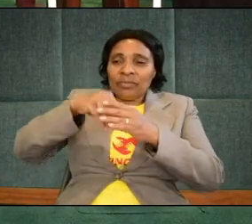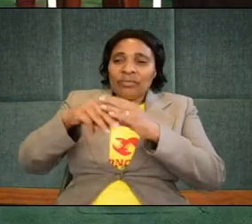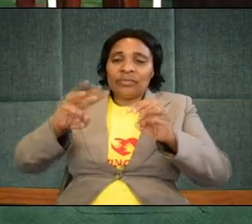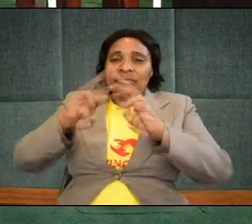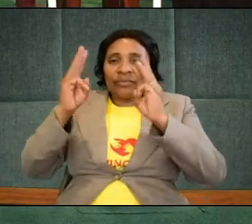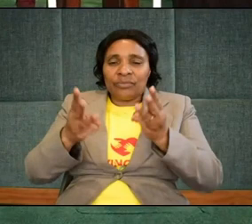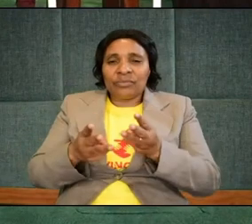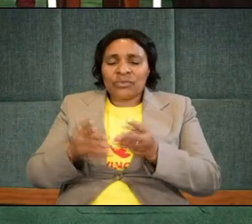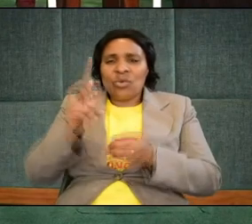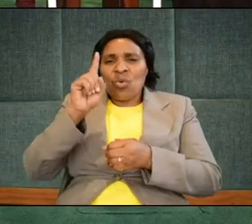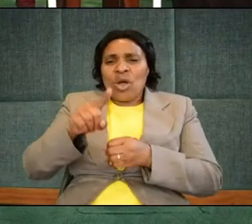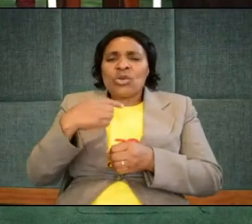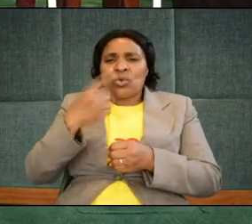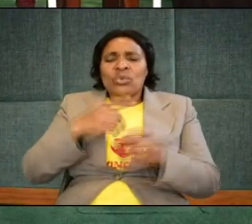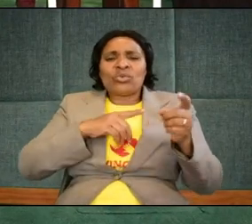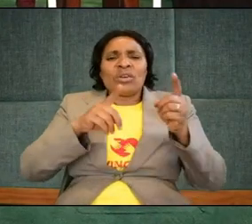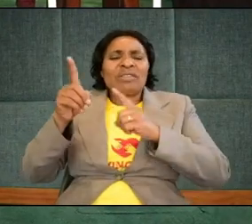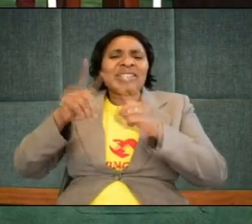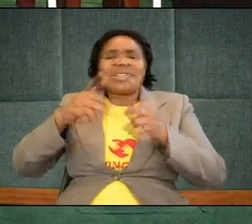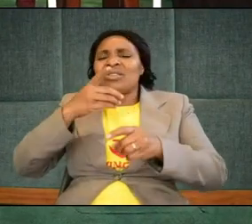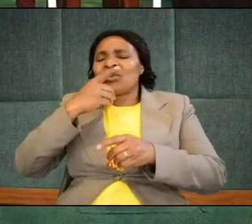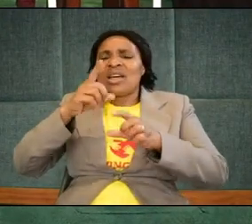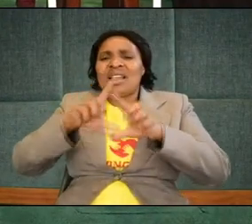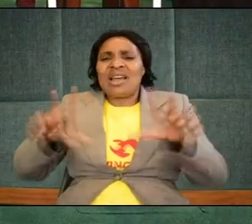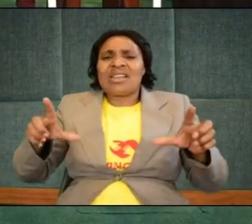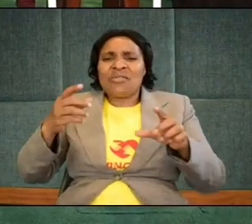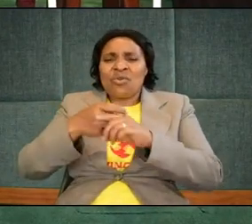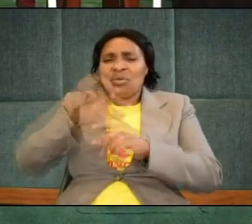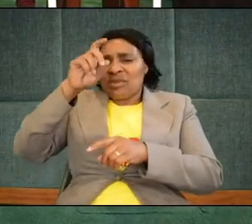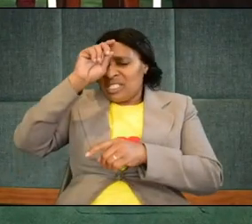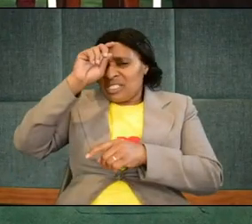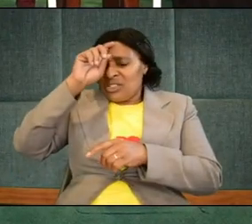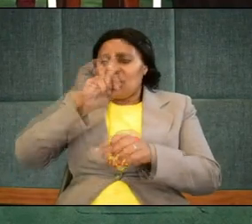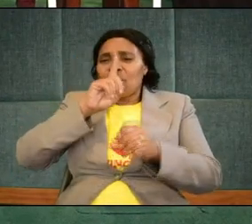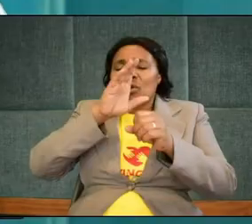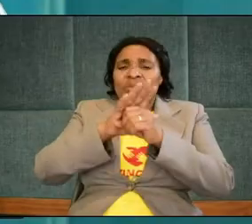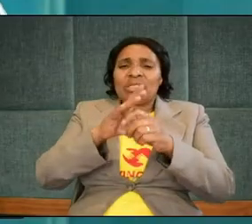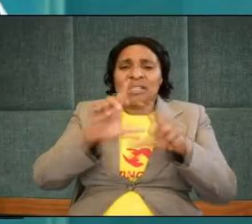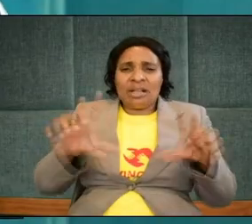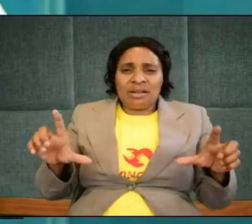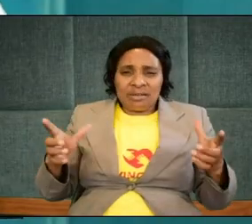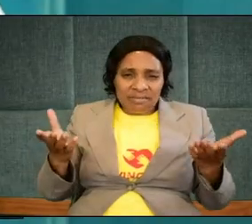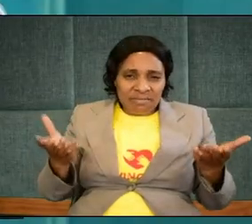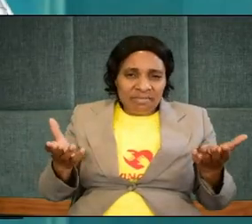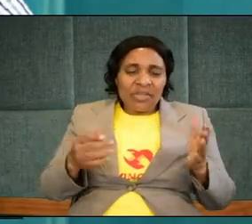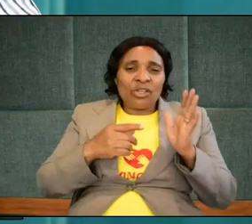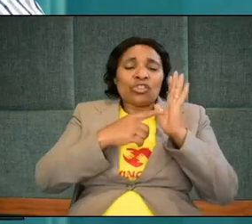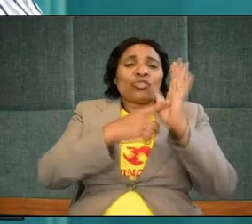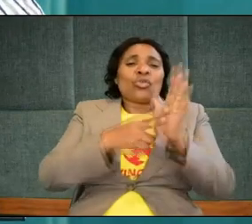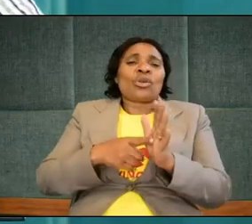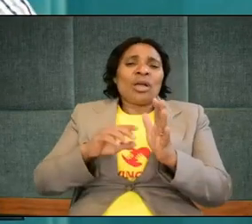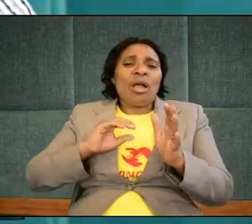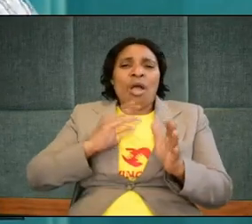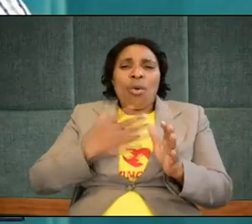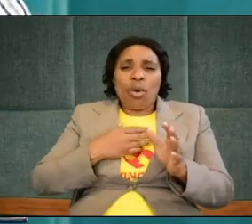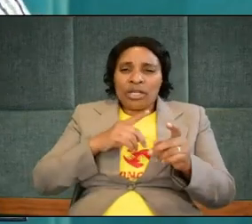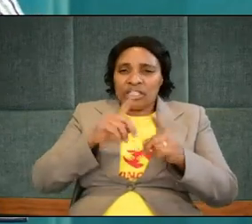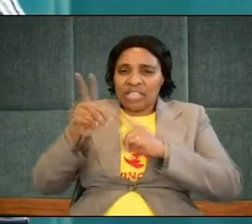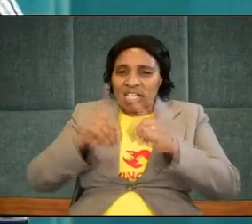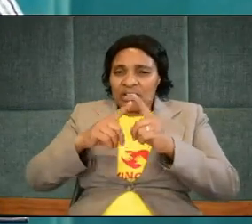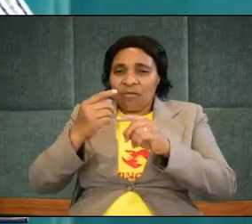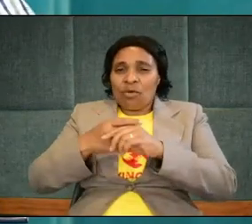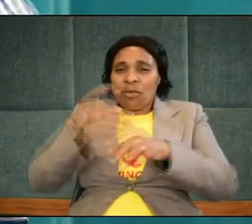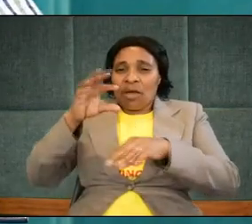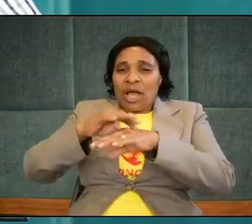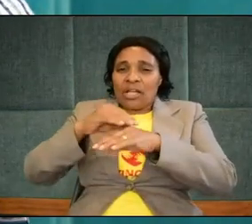We're like the ones traveling in the wilderness from Egypt to the promised land, symbolizing our journey from earth to